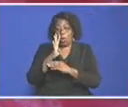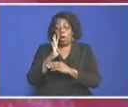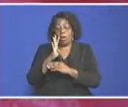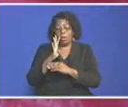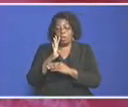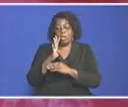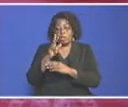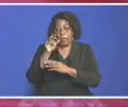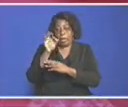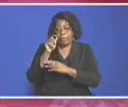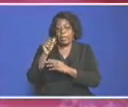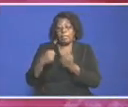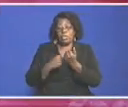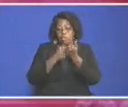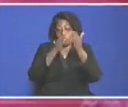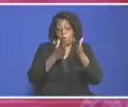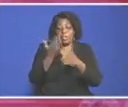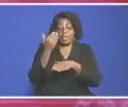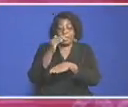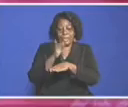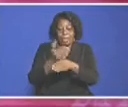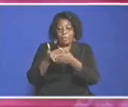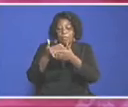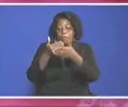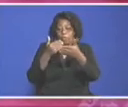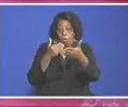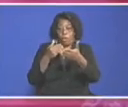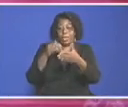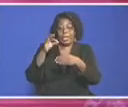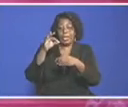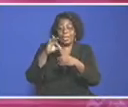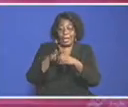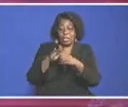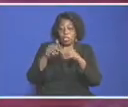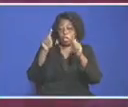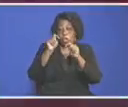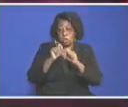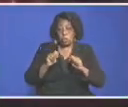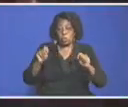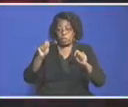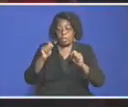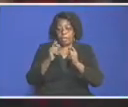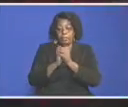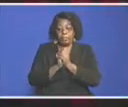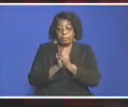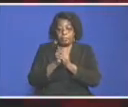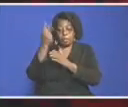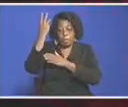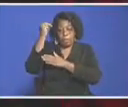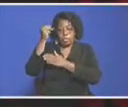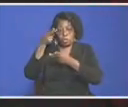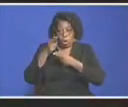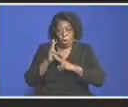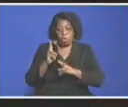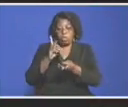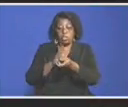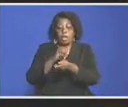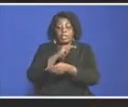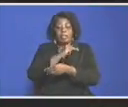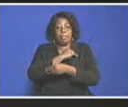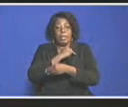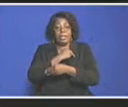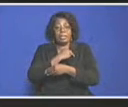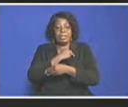Movement supporters on Grand Bahama before the general elections at a campaign rally Tuesday, party leader, Prime Minister the Most Honorable Dr. Hubert